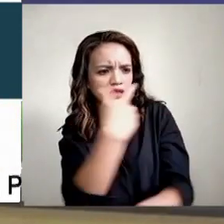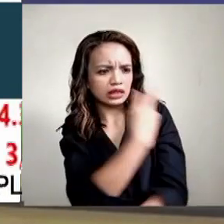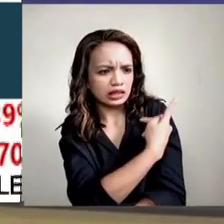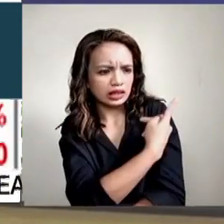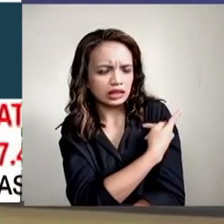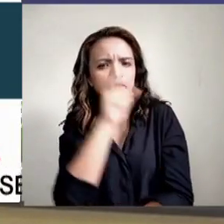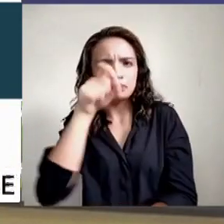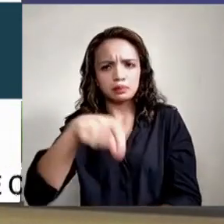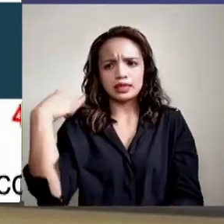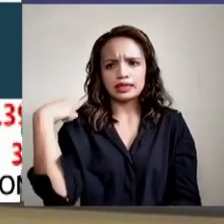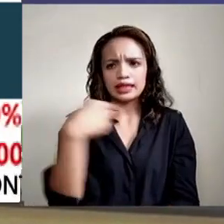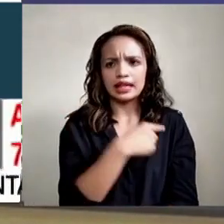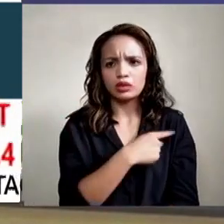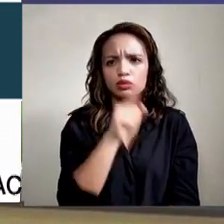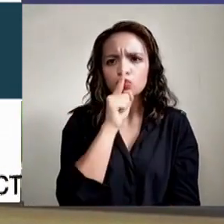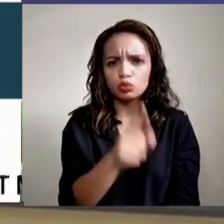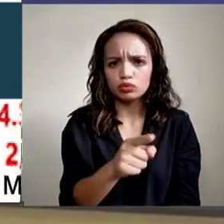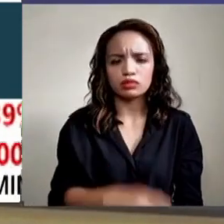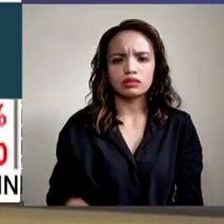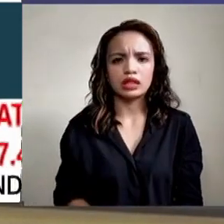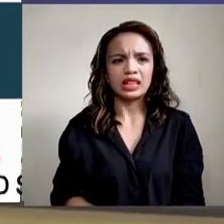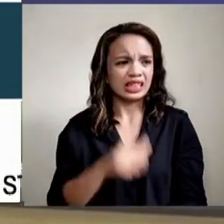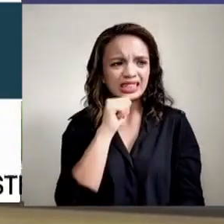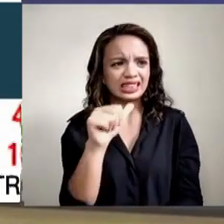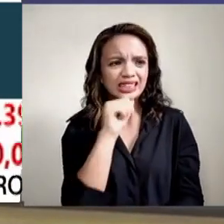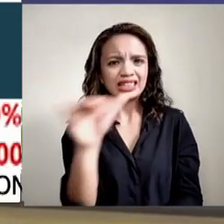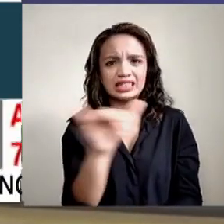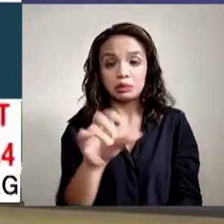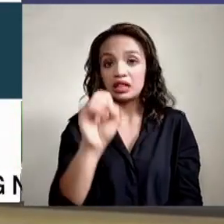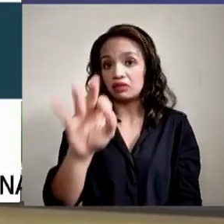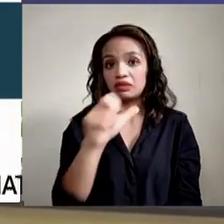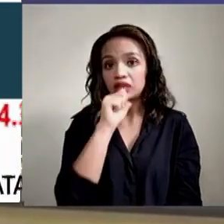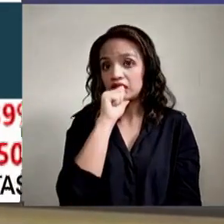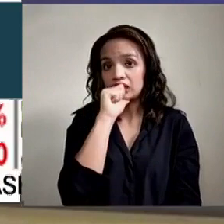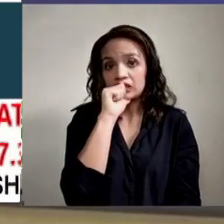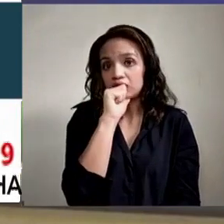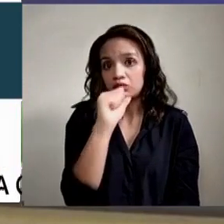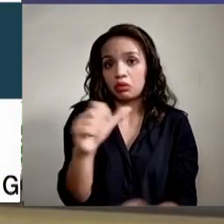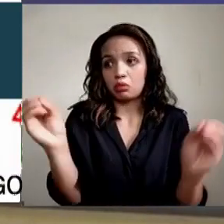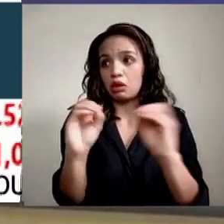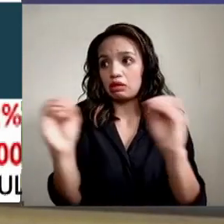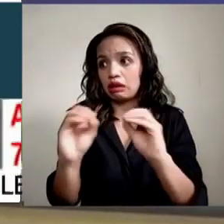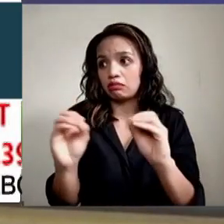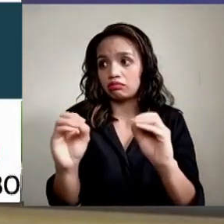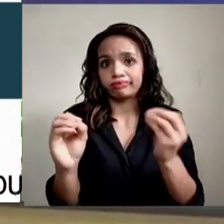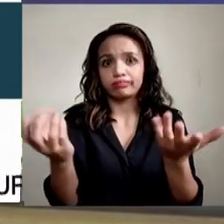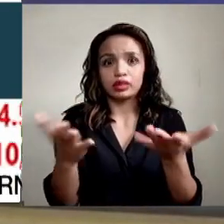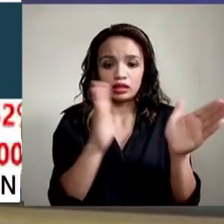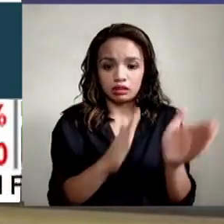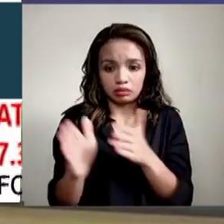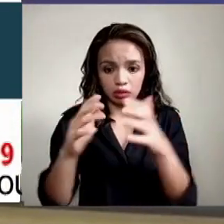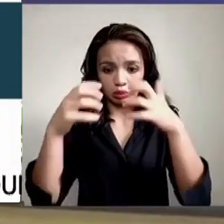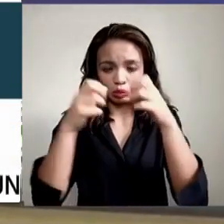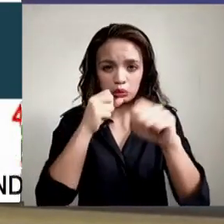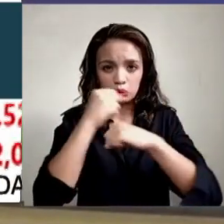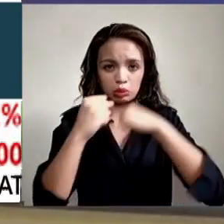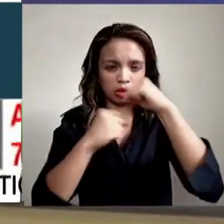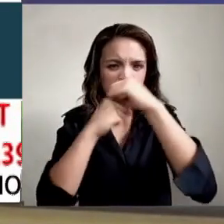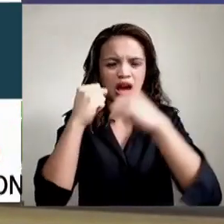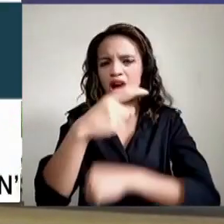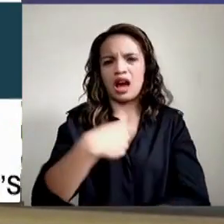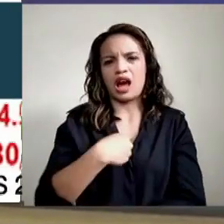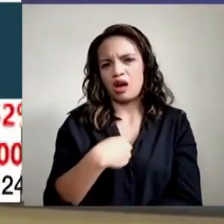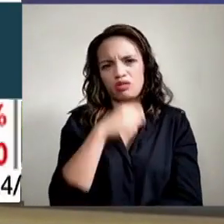It's not one or the other. If we don't pursue a comprehensive strategy that I outlined before, I do not believe that we